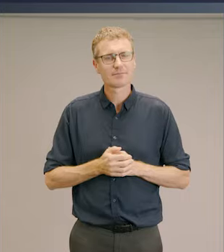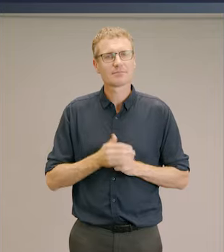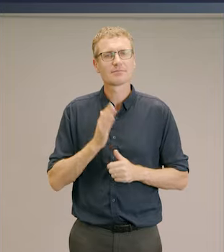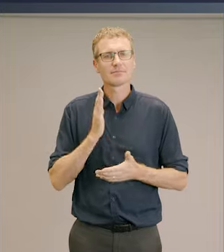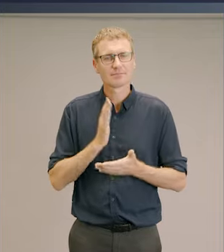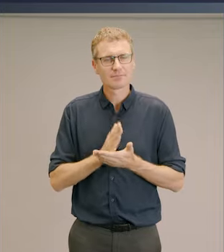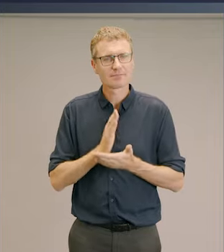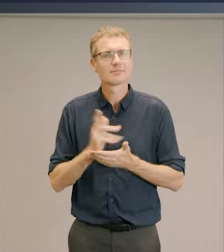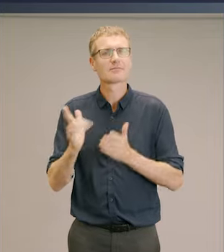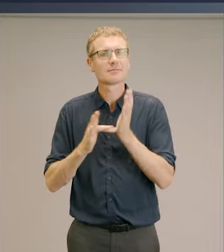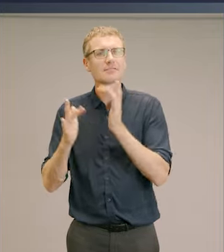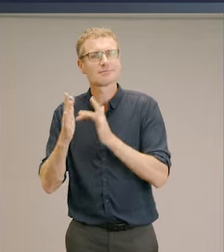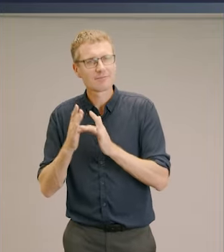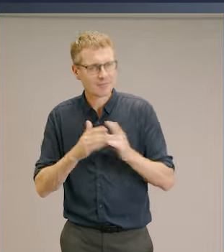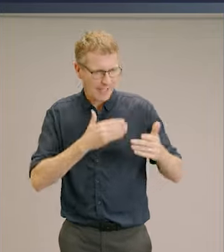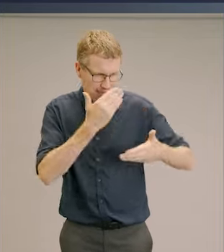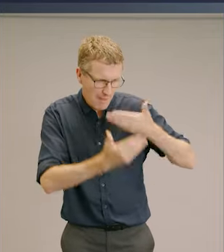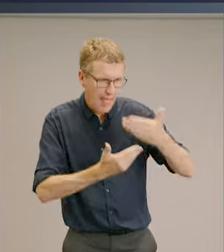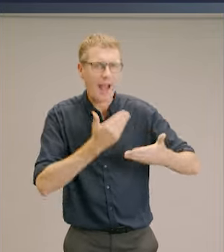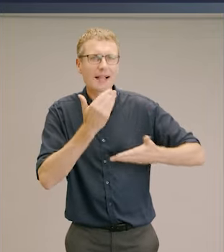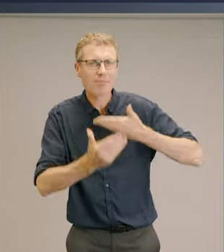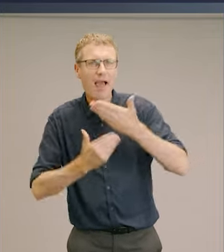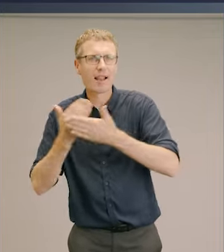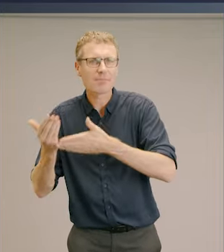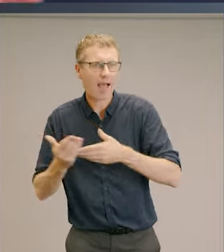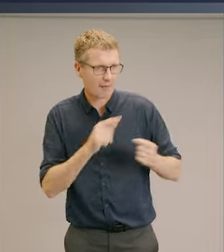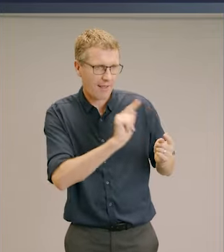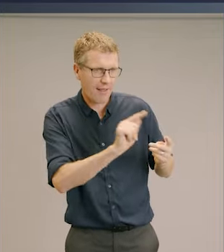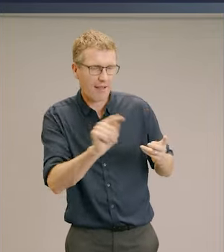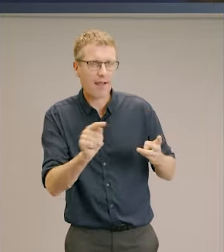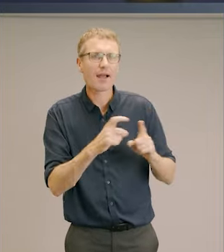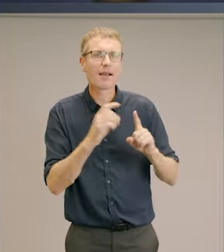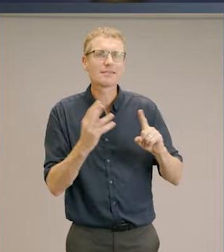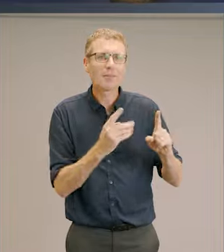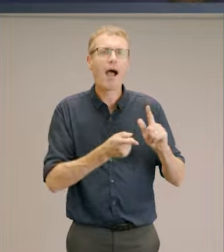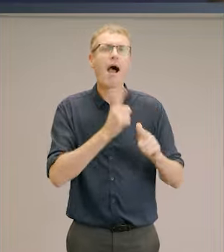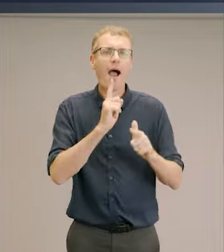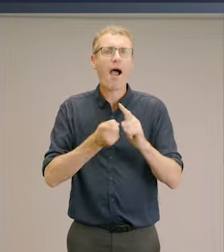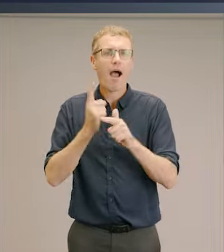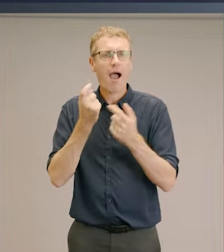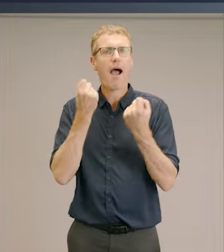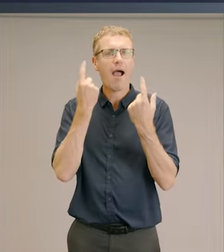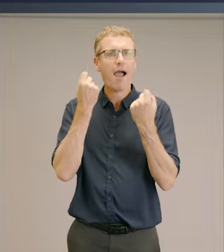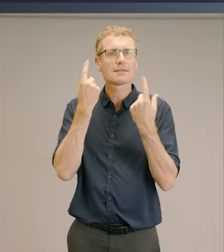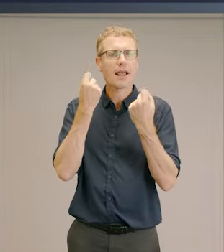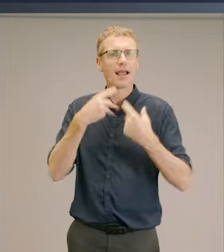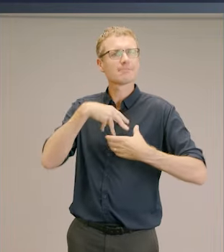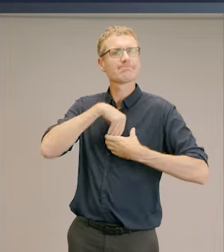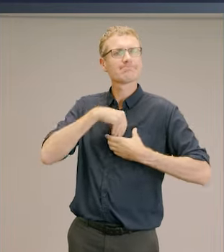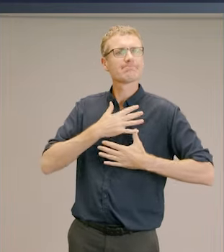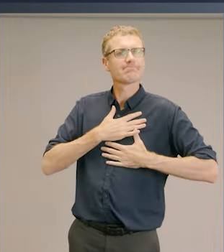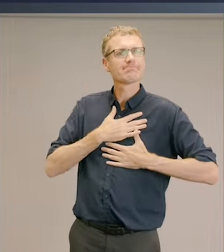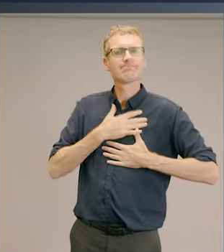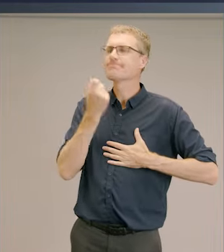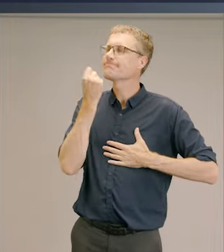for them. They were like, oh my goodness, when you said this, this is what it means. And now I understand. And there are all these moments for his disciples